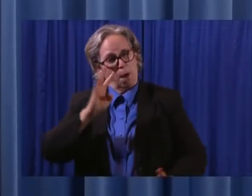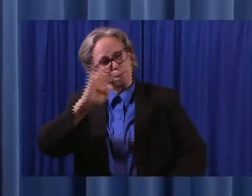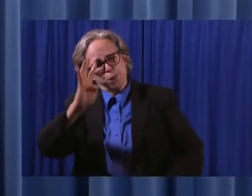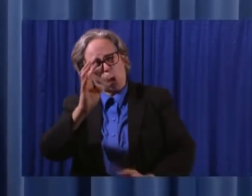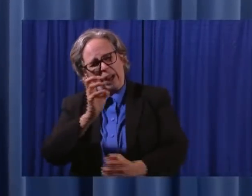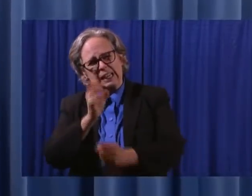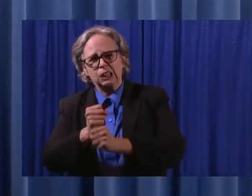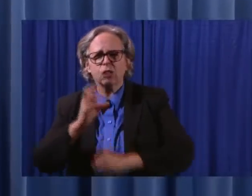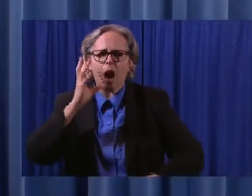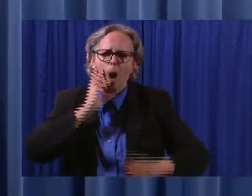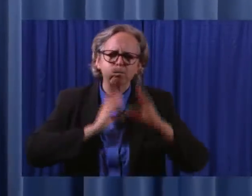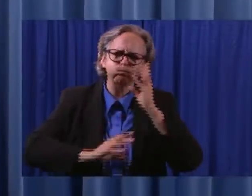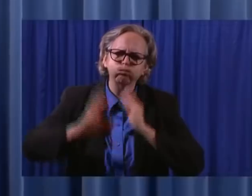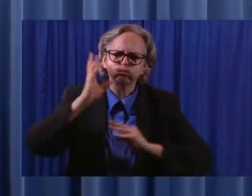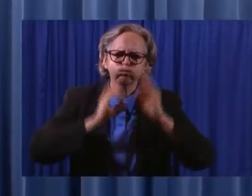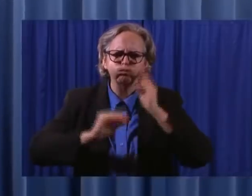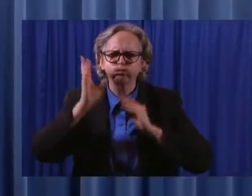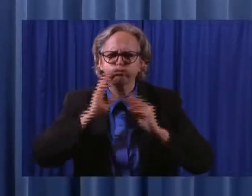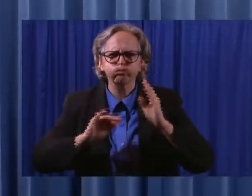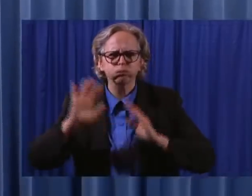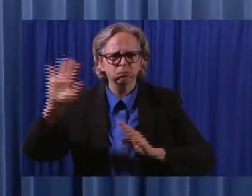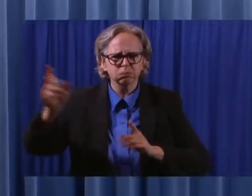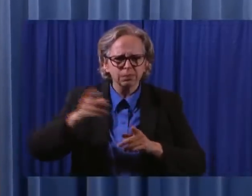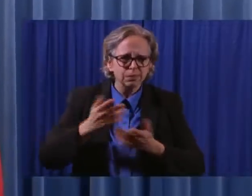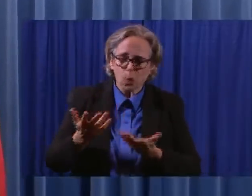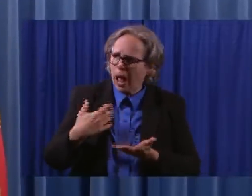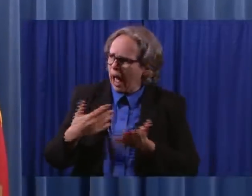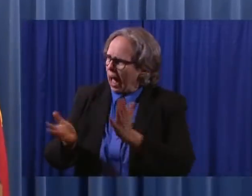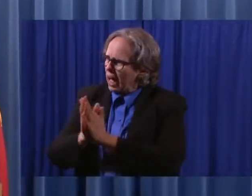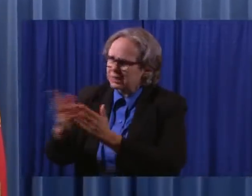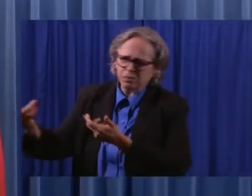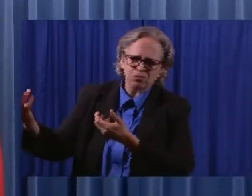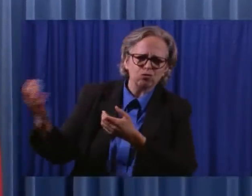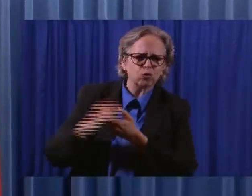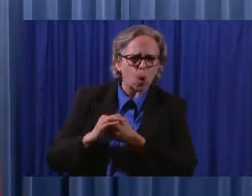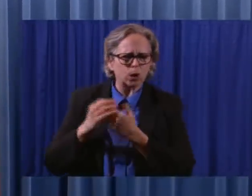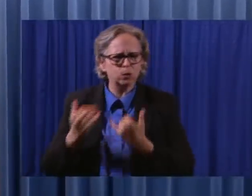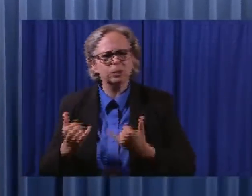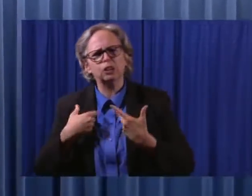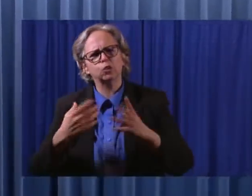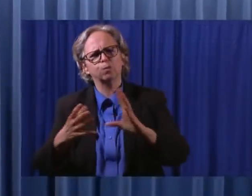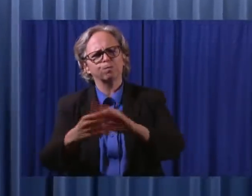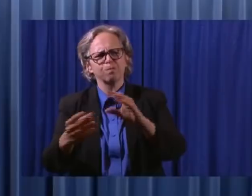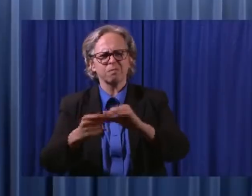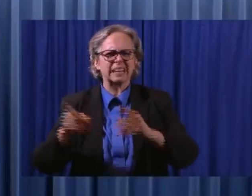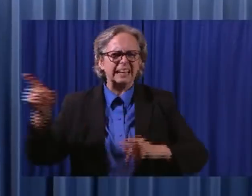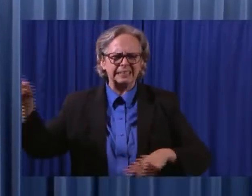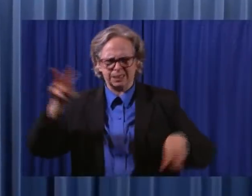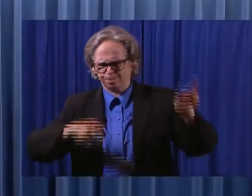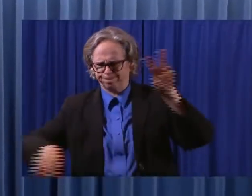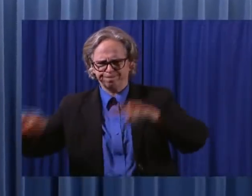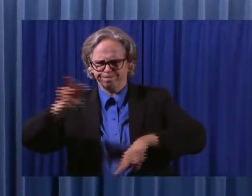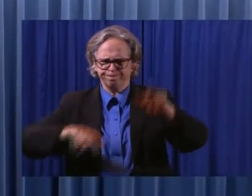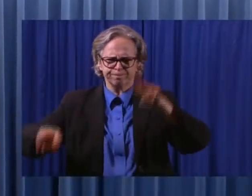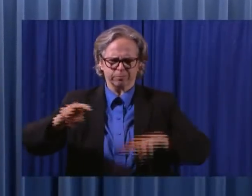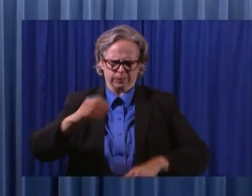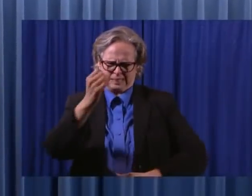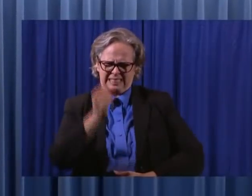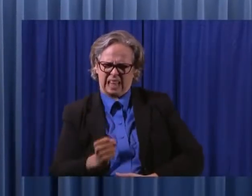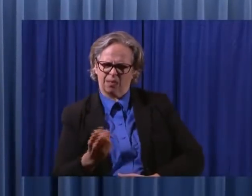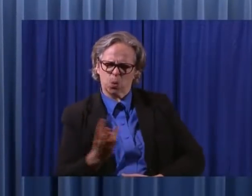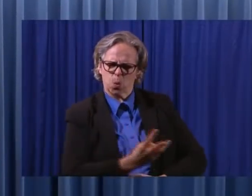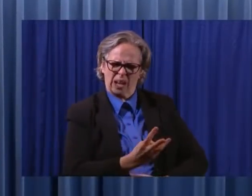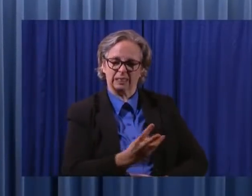Michigan. I've asked Dr. Lofgren to spend some time today talking about what he is seeing and what they are seeing in Hamilton